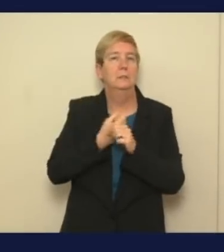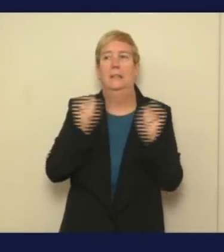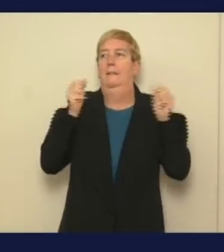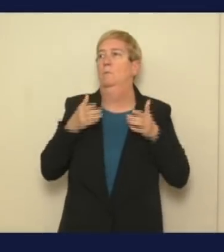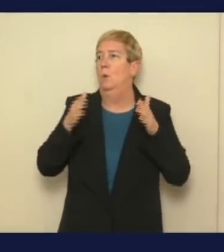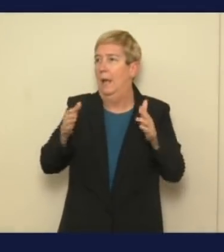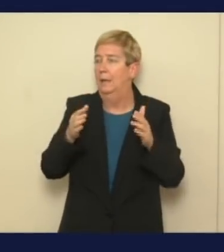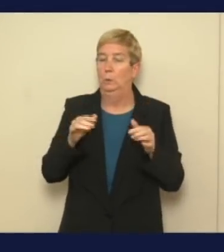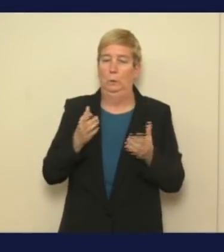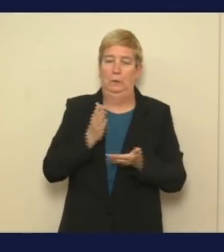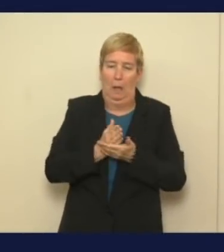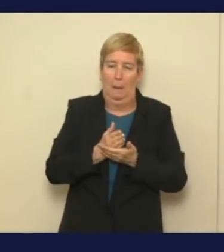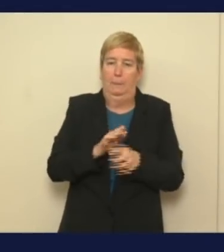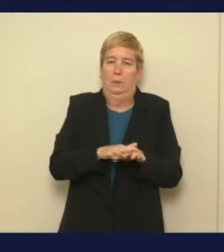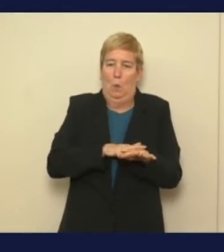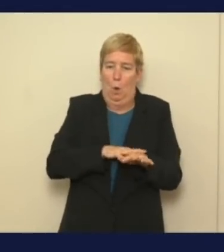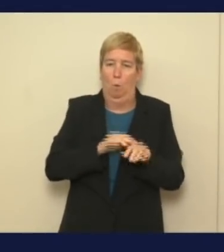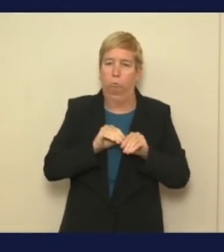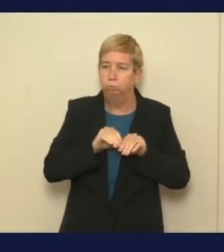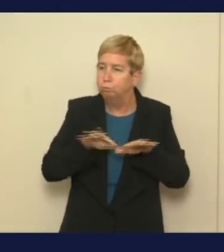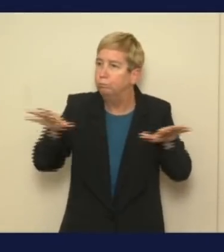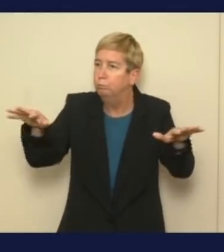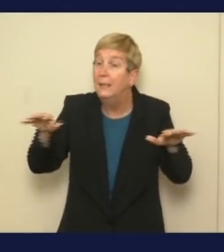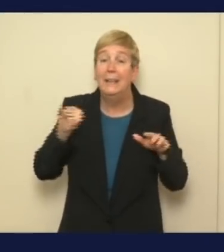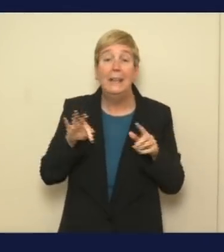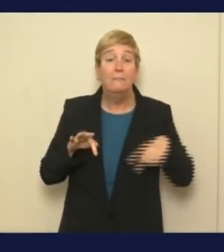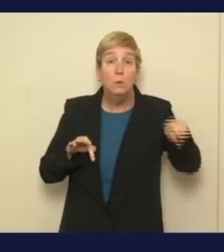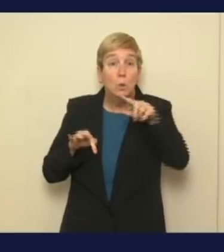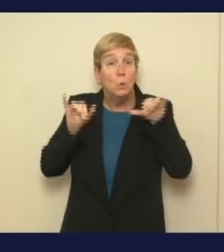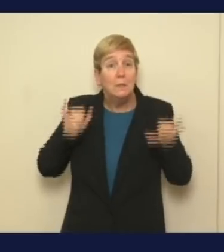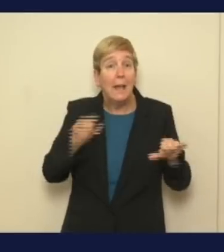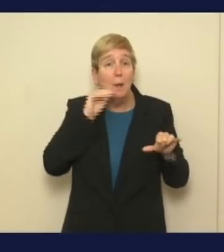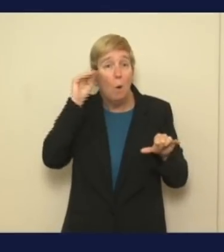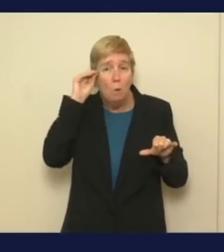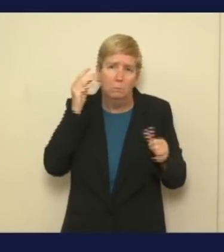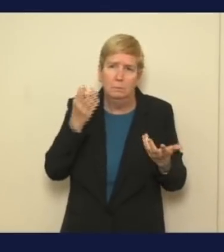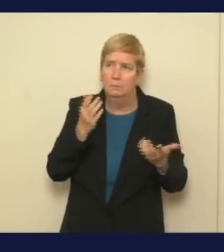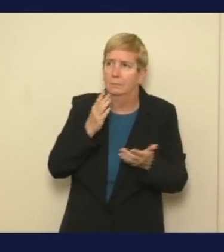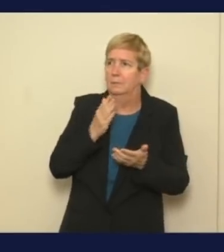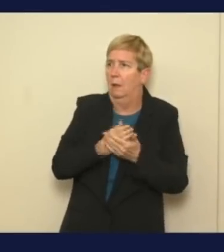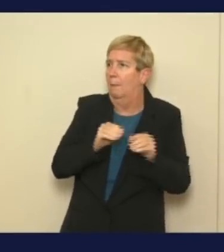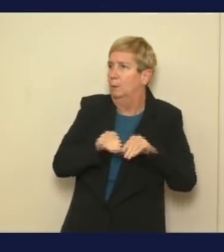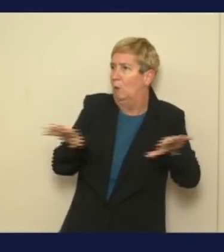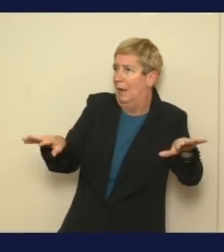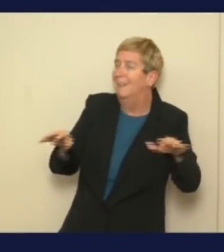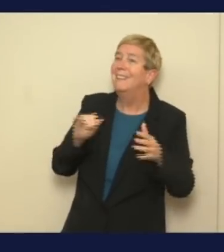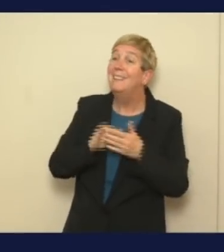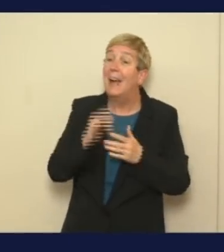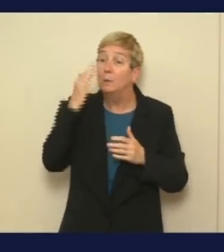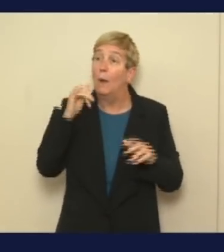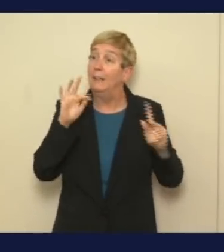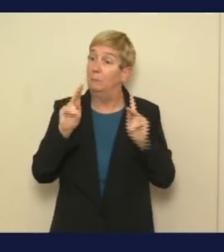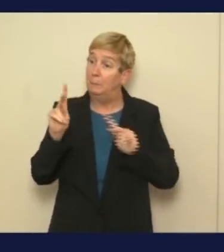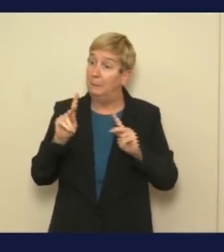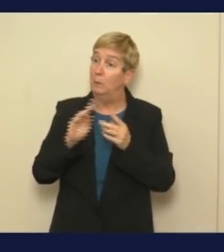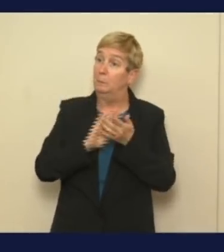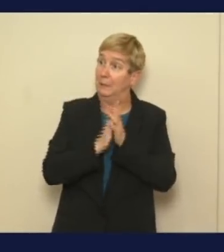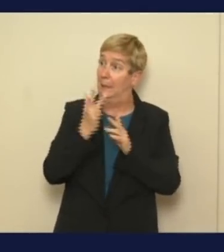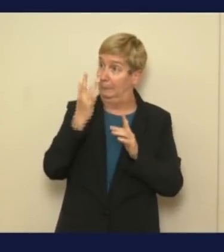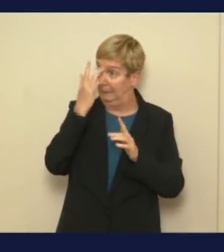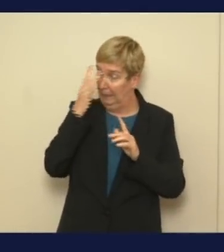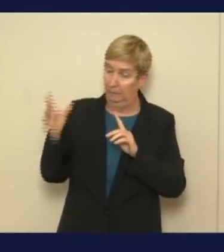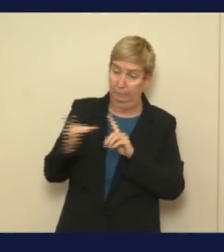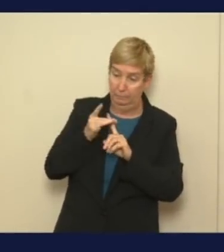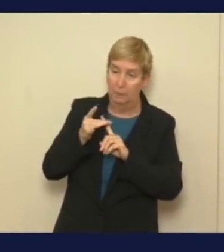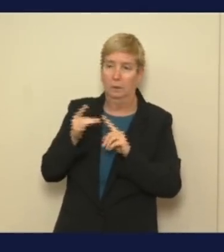slow the spread. If you don't go anywhere, that stops the spread. That's why we isolate individuals who are COVID-19 positive. You don't